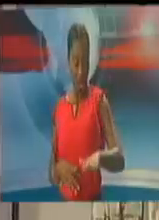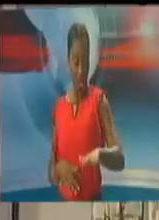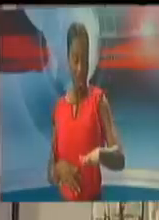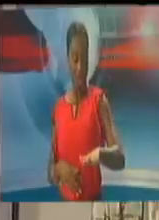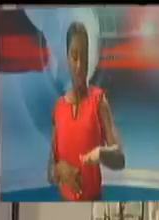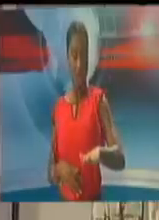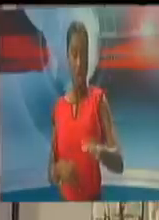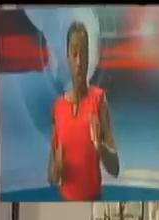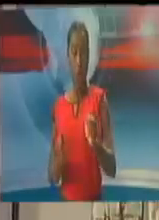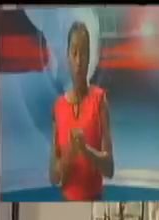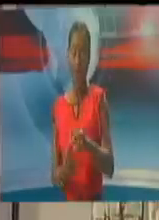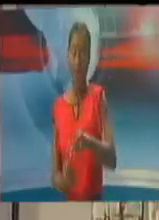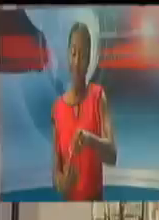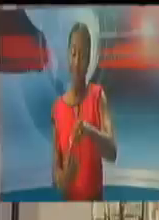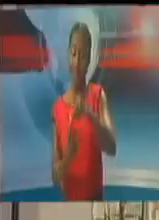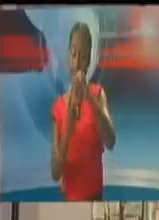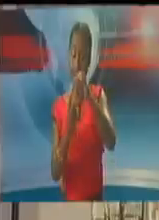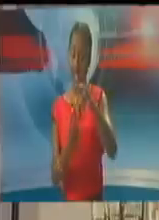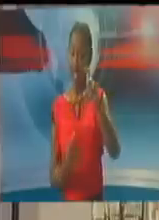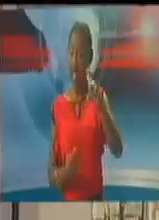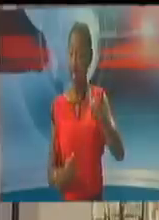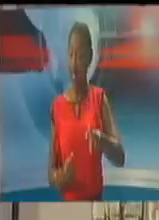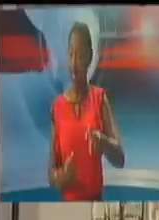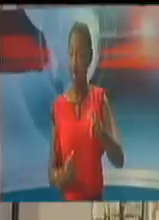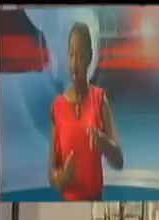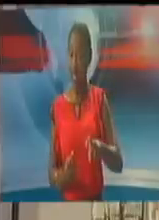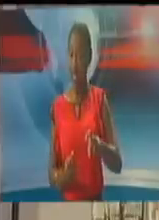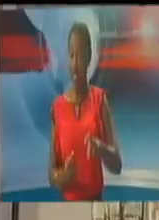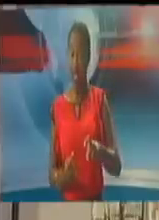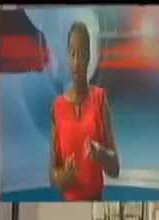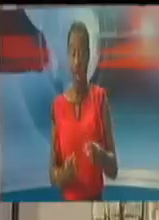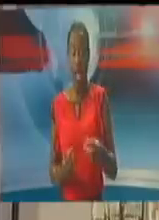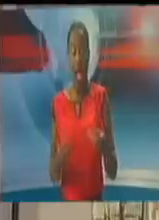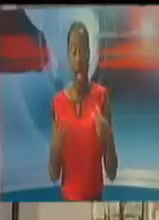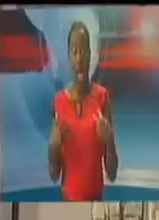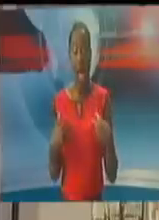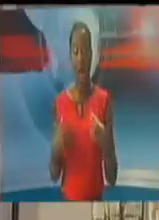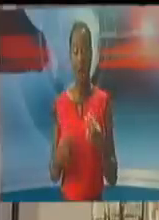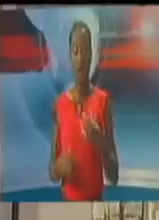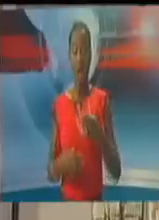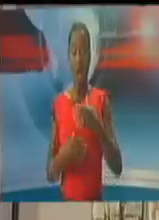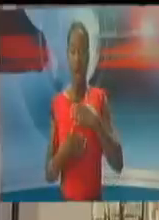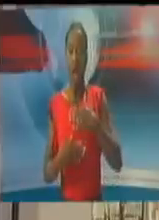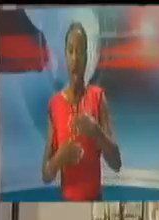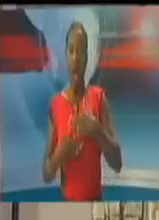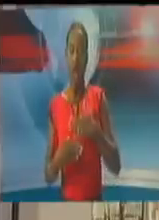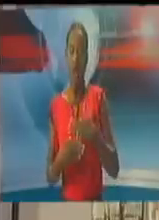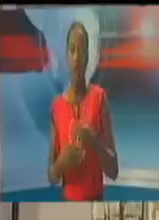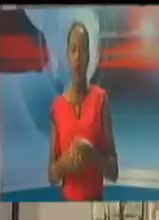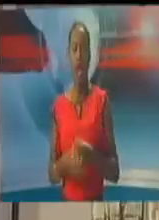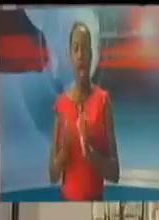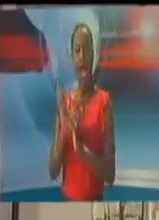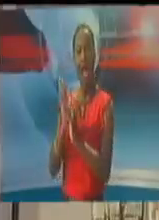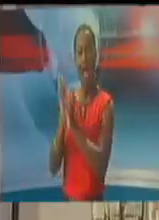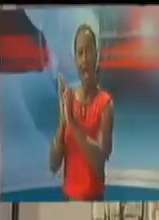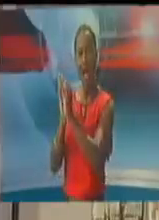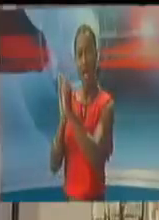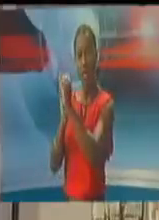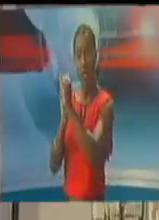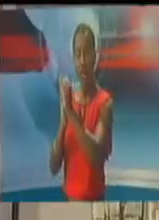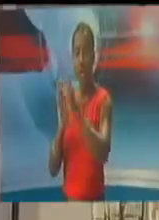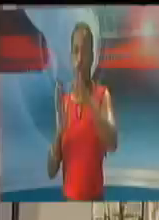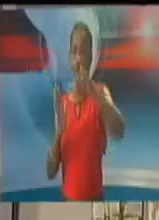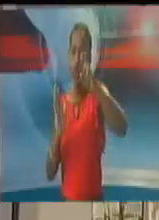If you have a child with special needs who has chronic disease like asthma, cancer, you need to treat